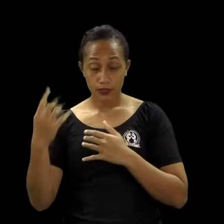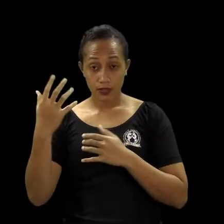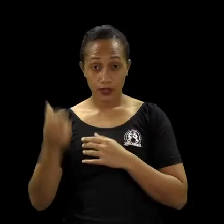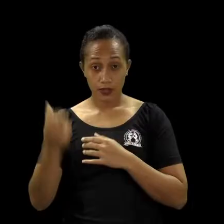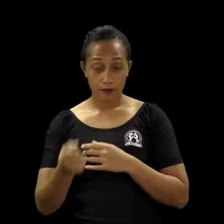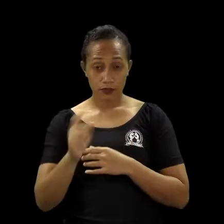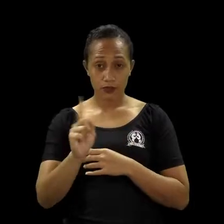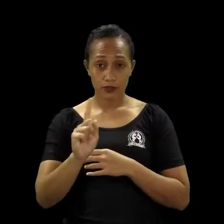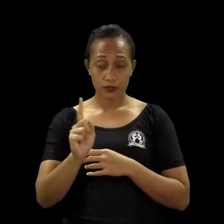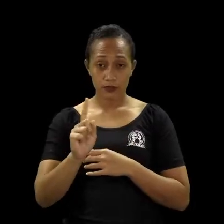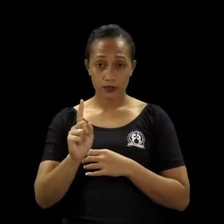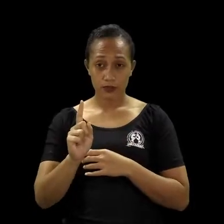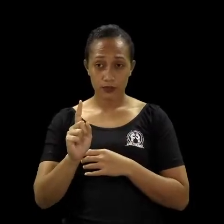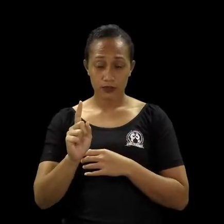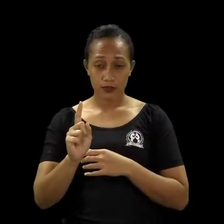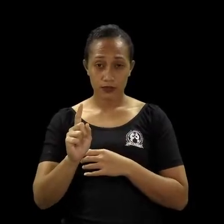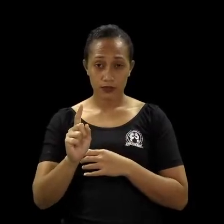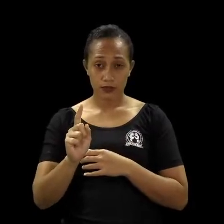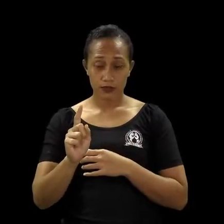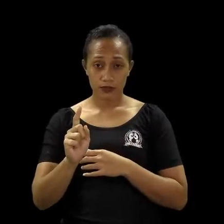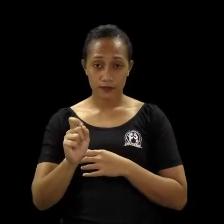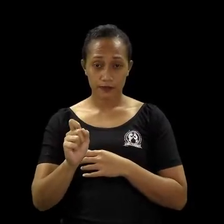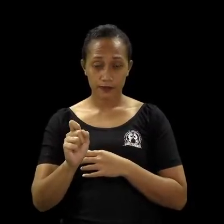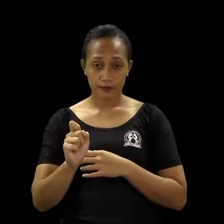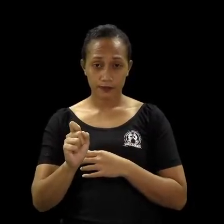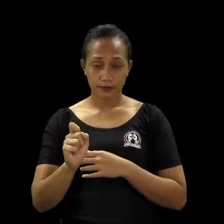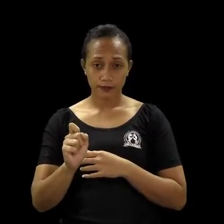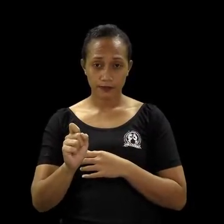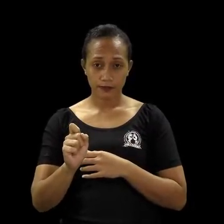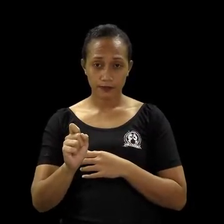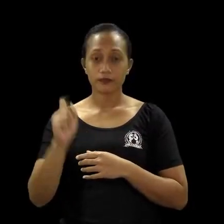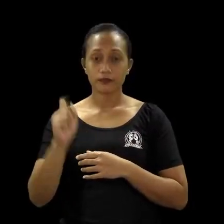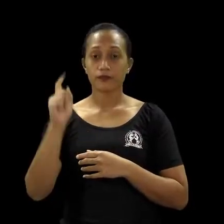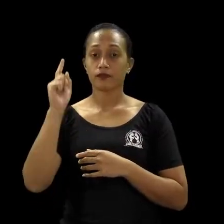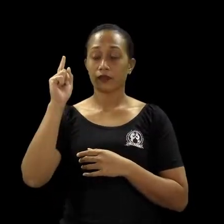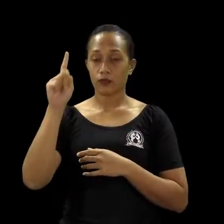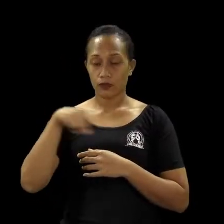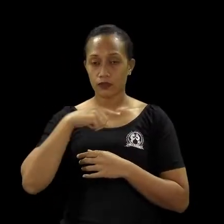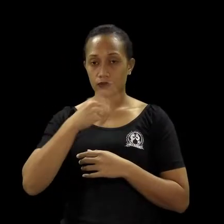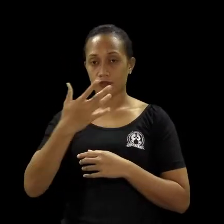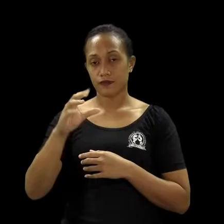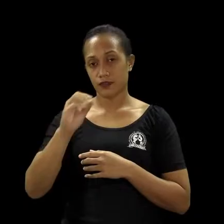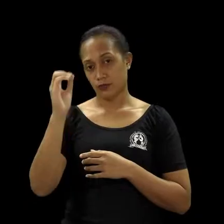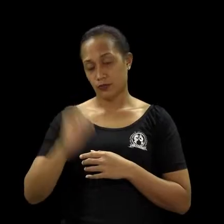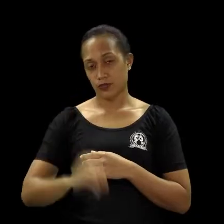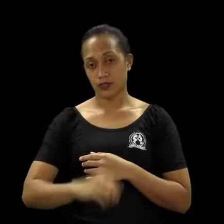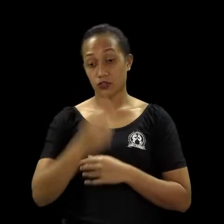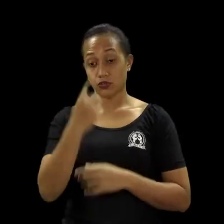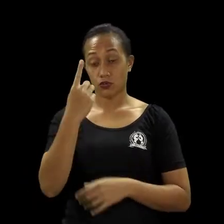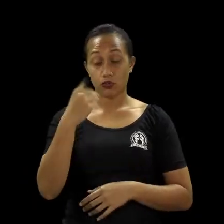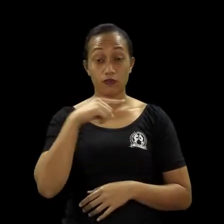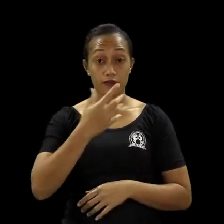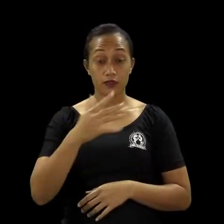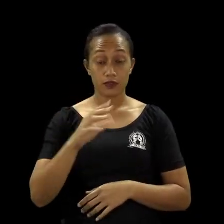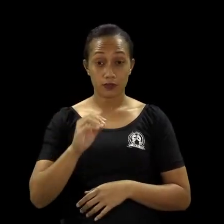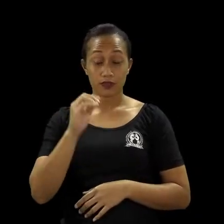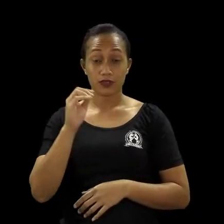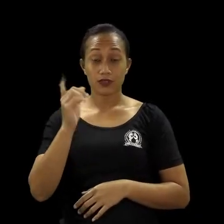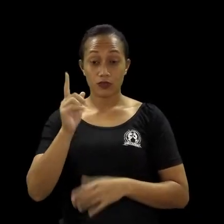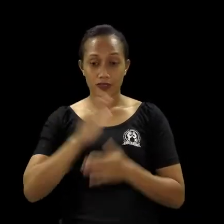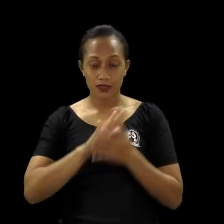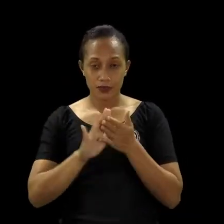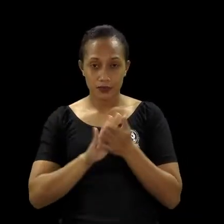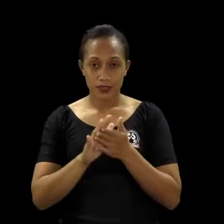we have, I don't want to run out of colors here. Finally, we have 150%. Well, 150%, percent literally